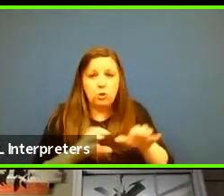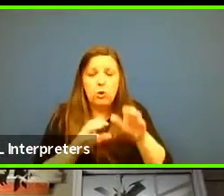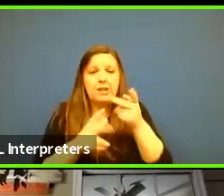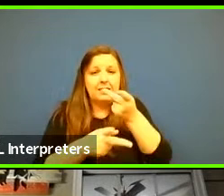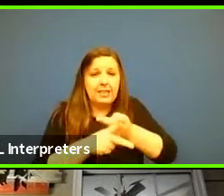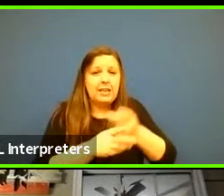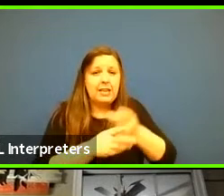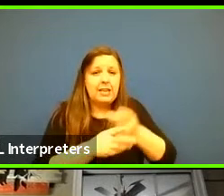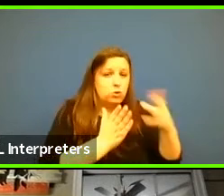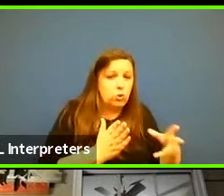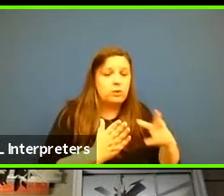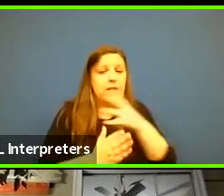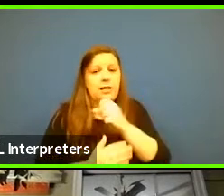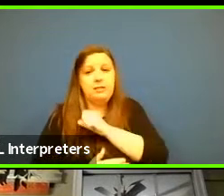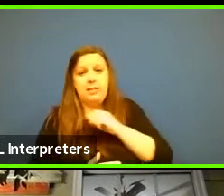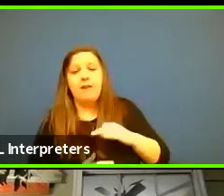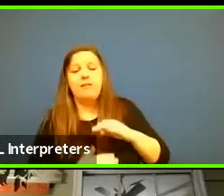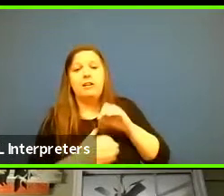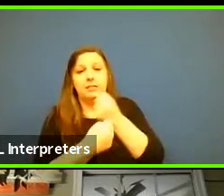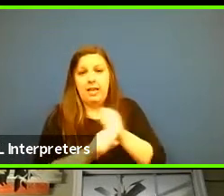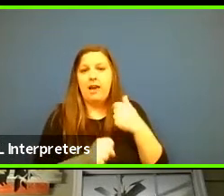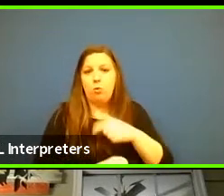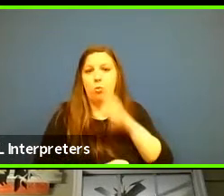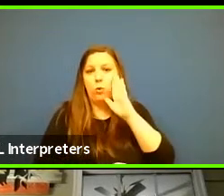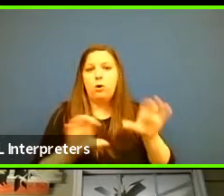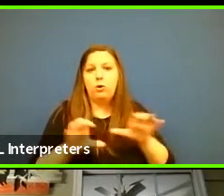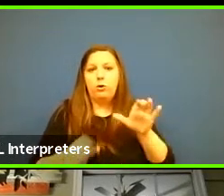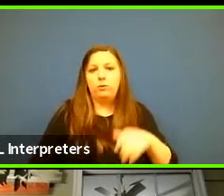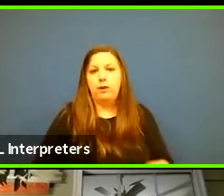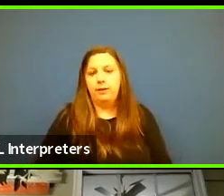staff safe, we will do that.